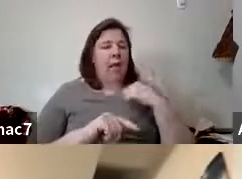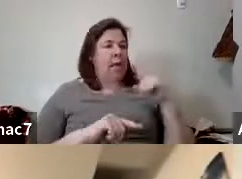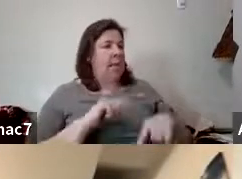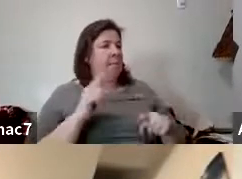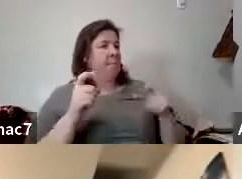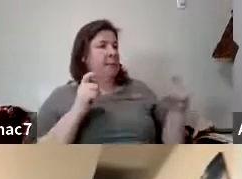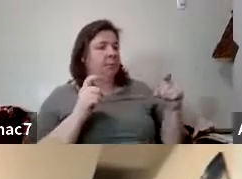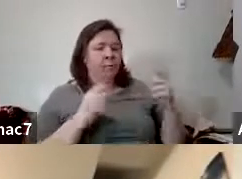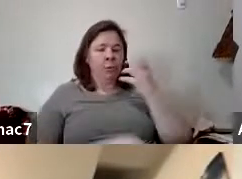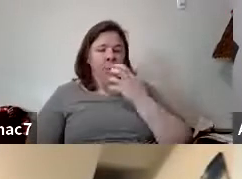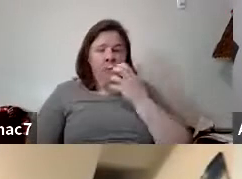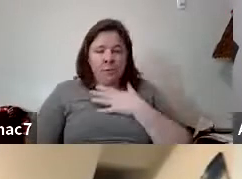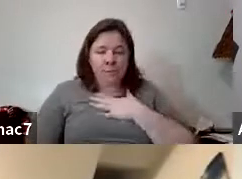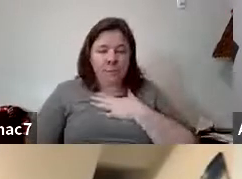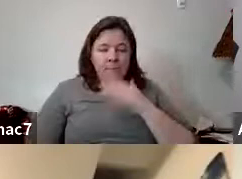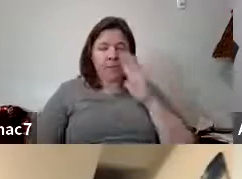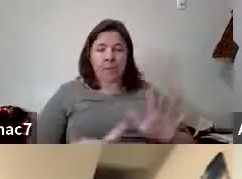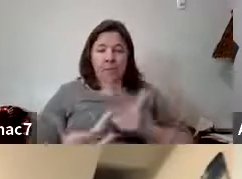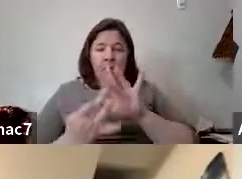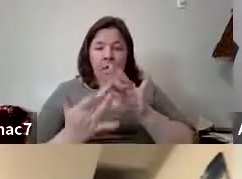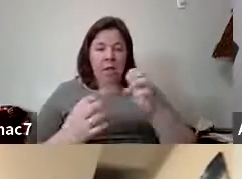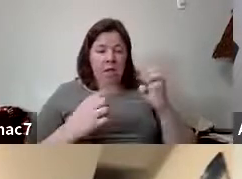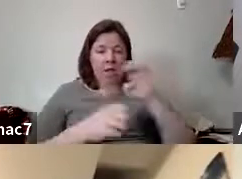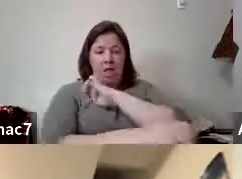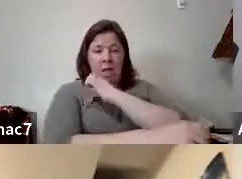of. And when you connect with that energy, like